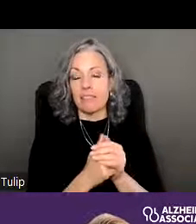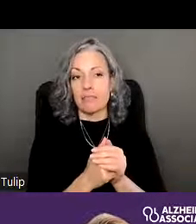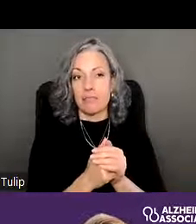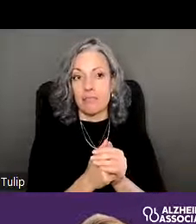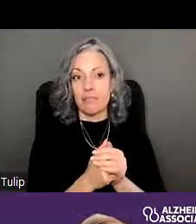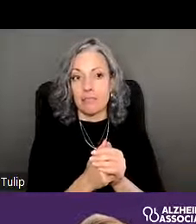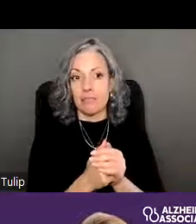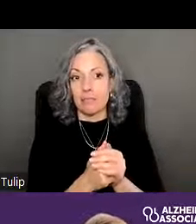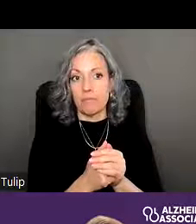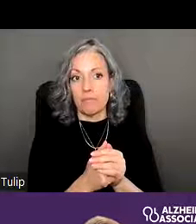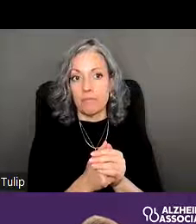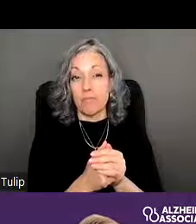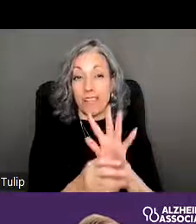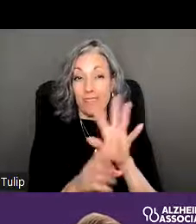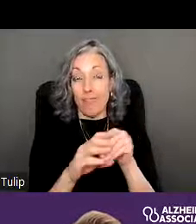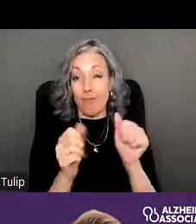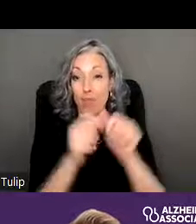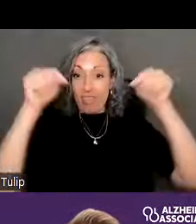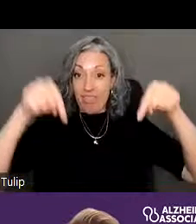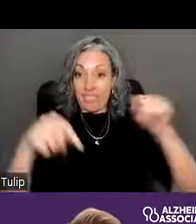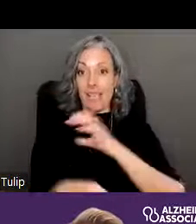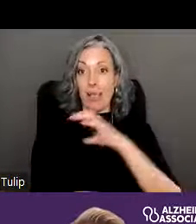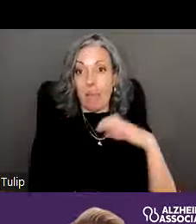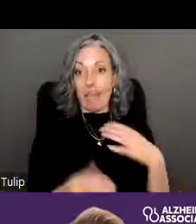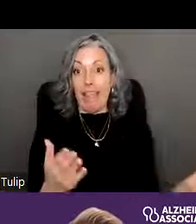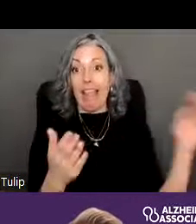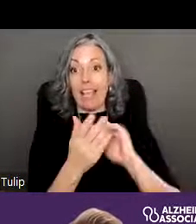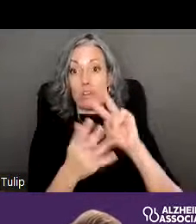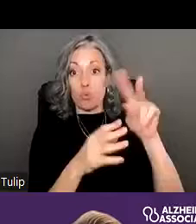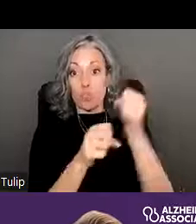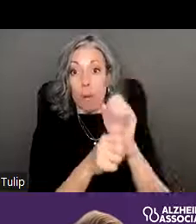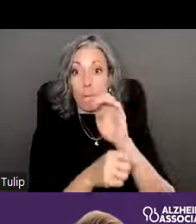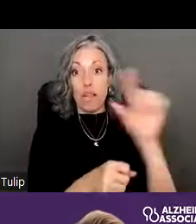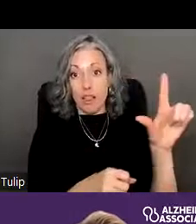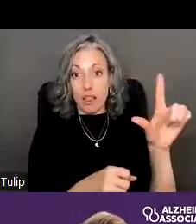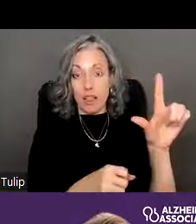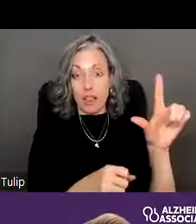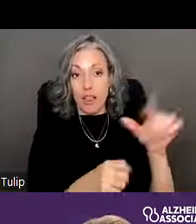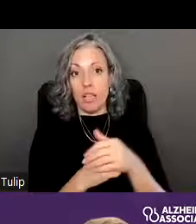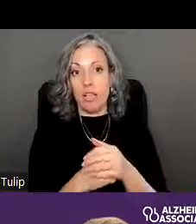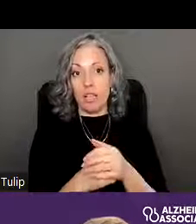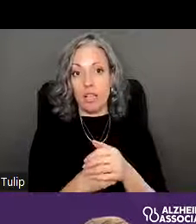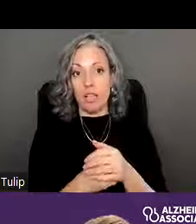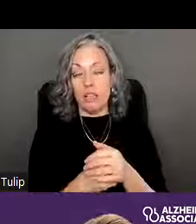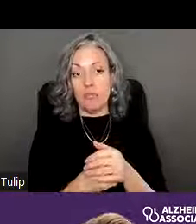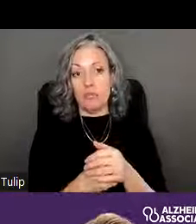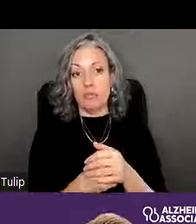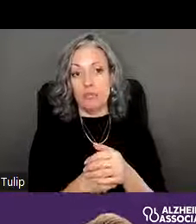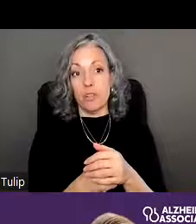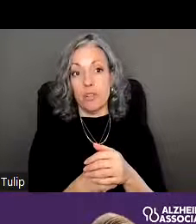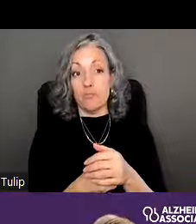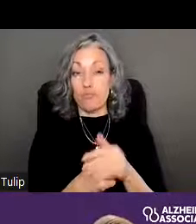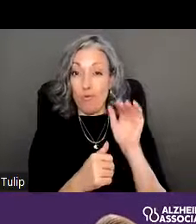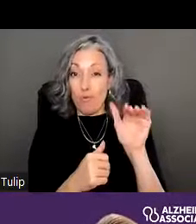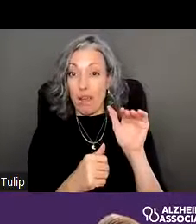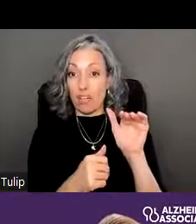And this bill deals with this committee. So this is, again, another 2-year bill. It was held in the Appropriations Committee. Just a reminder